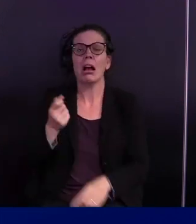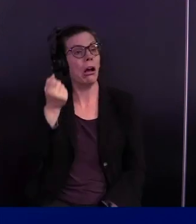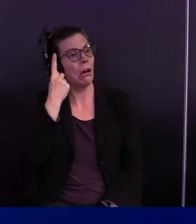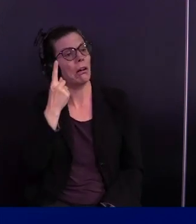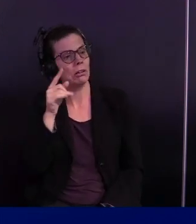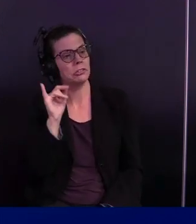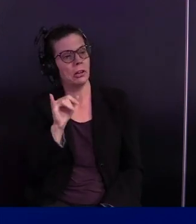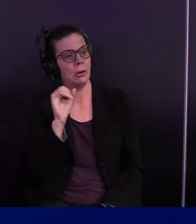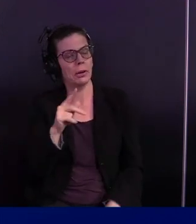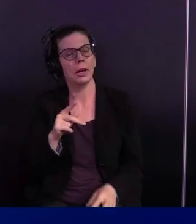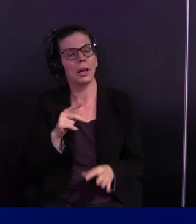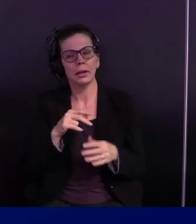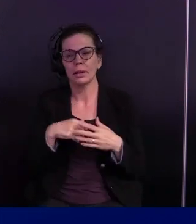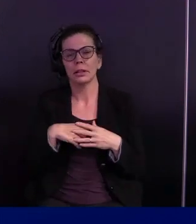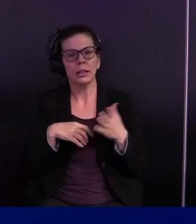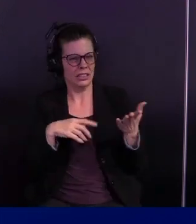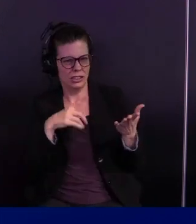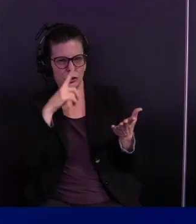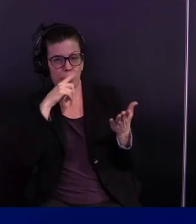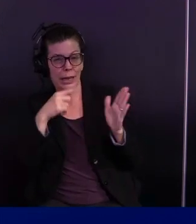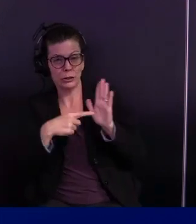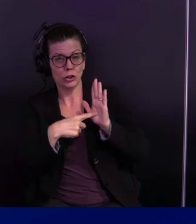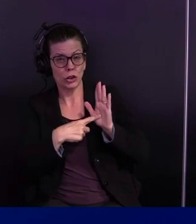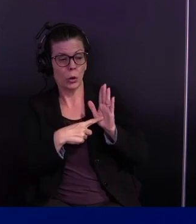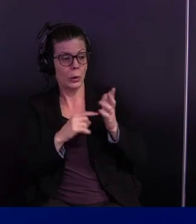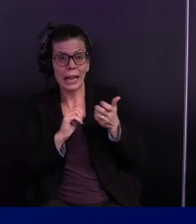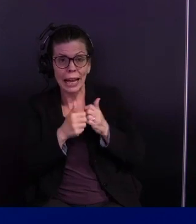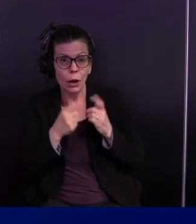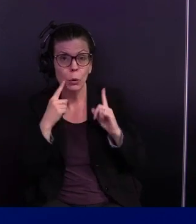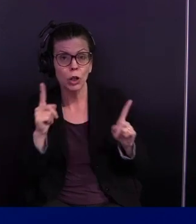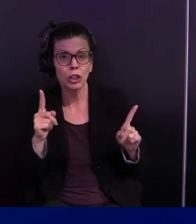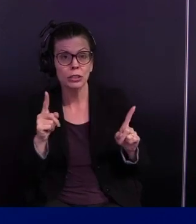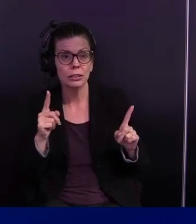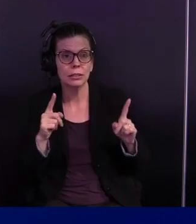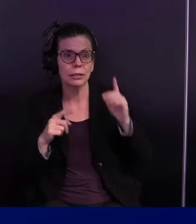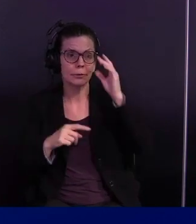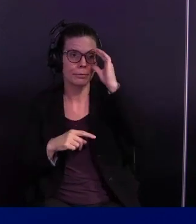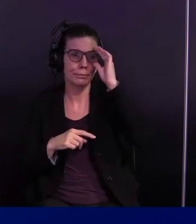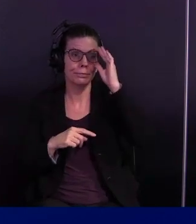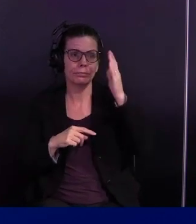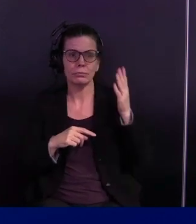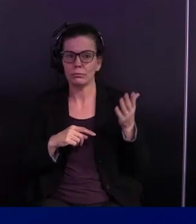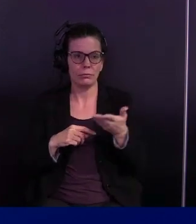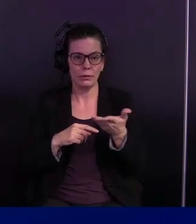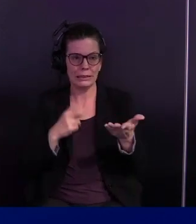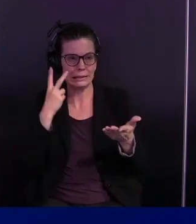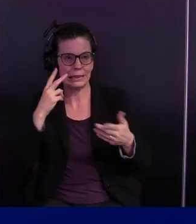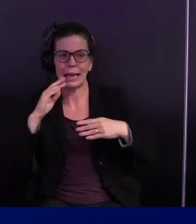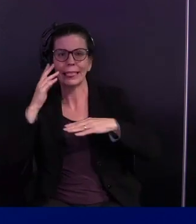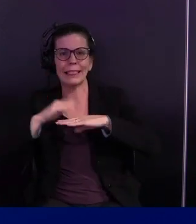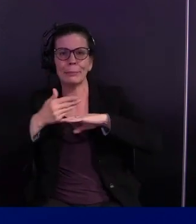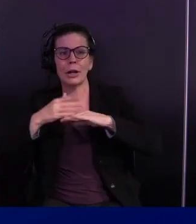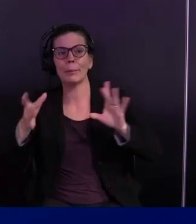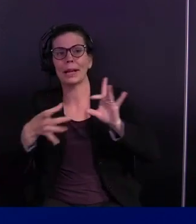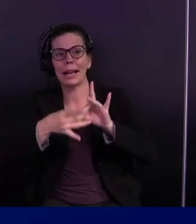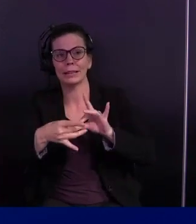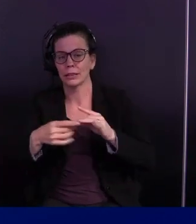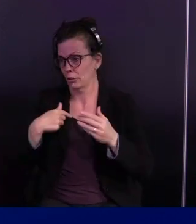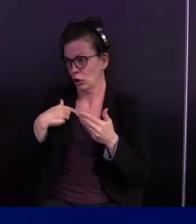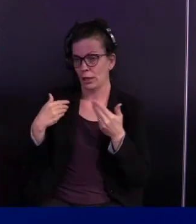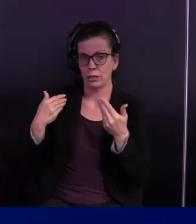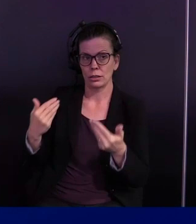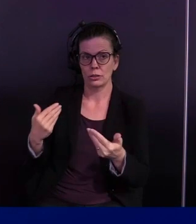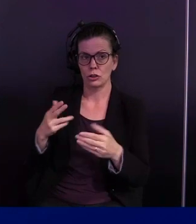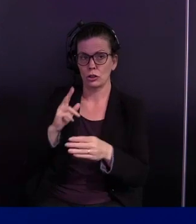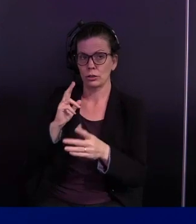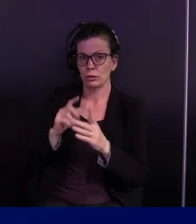So can you show us a little bit how this works? See your laptop's hooked up. Do you want to just jump